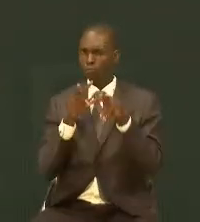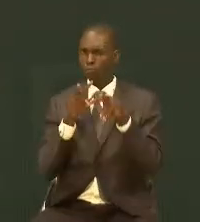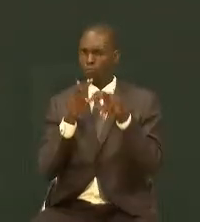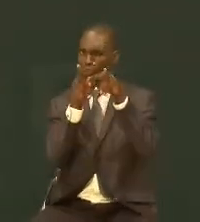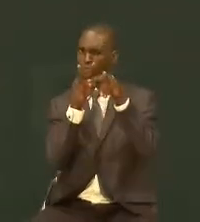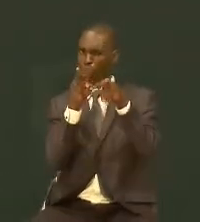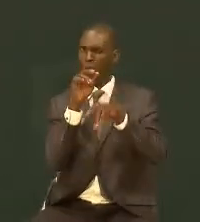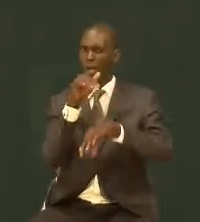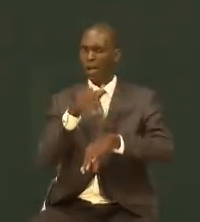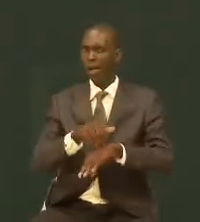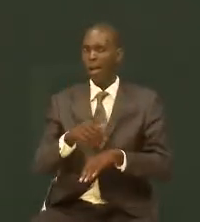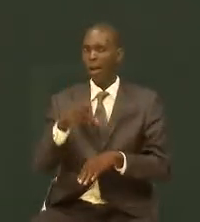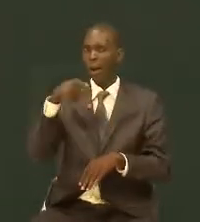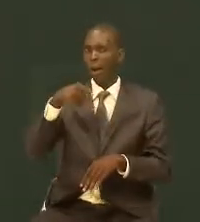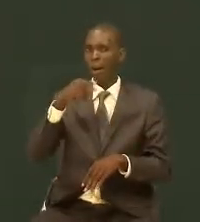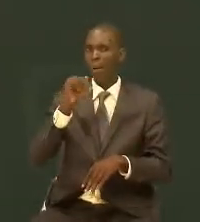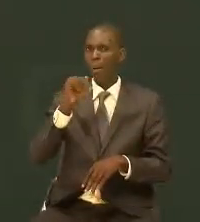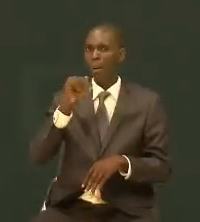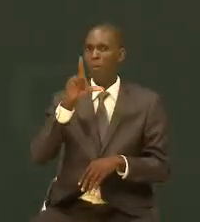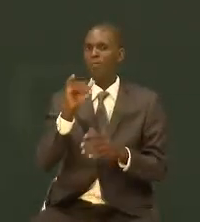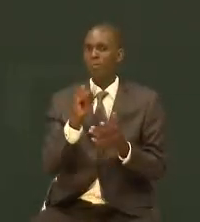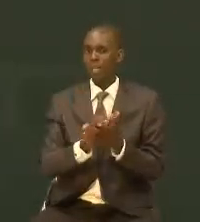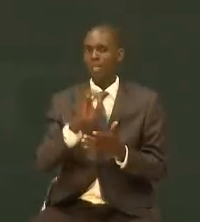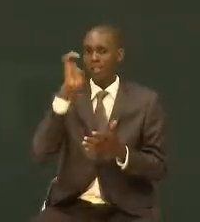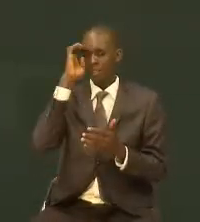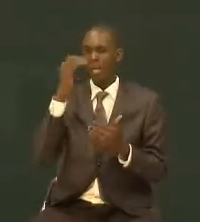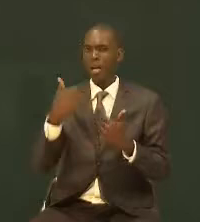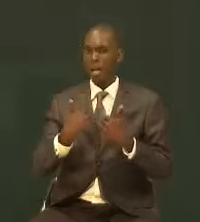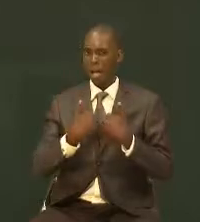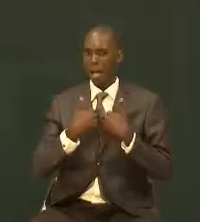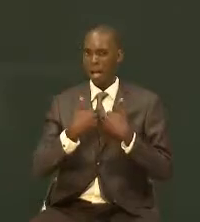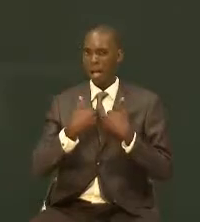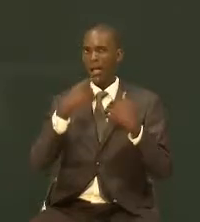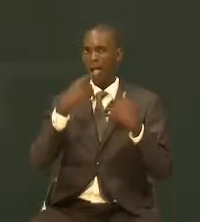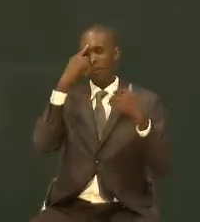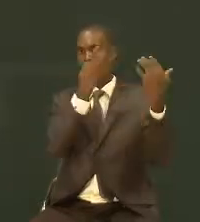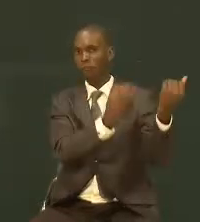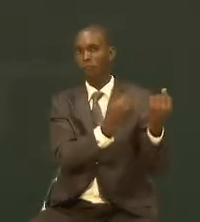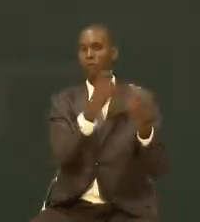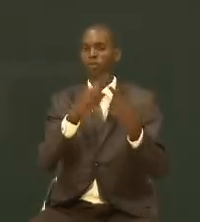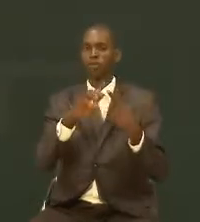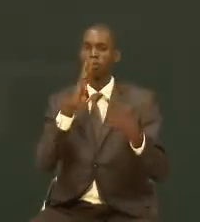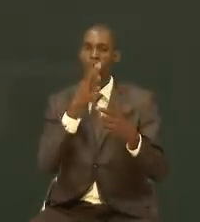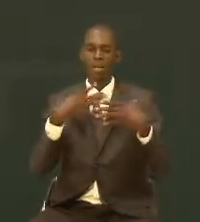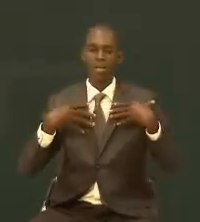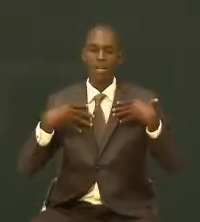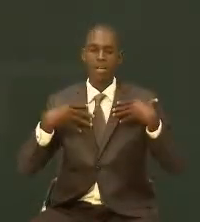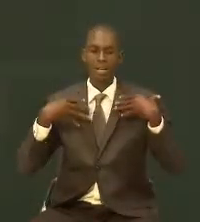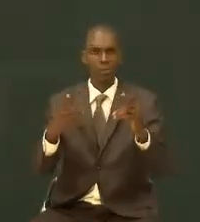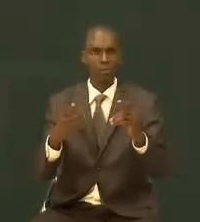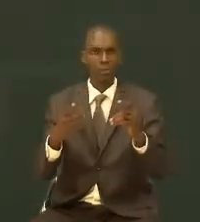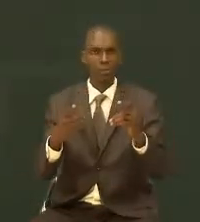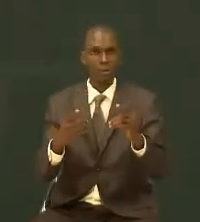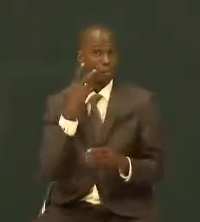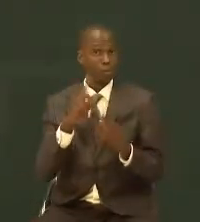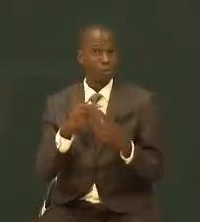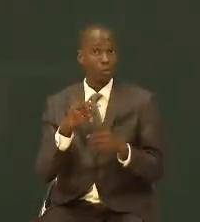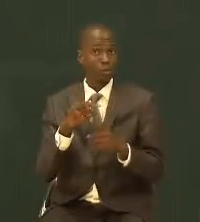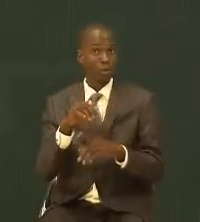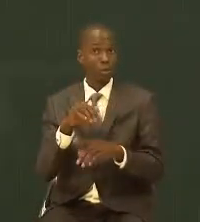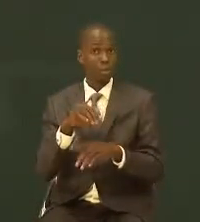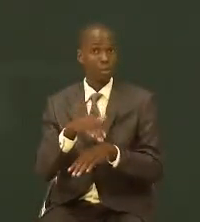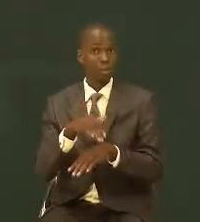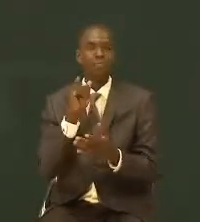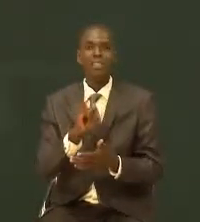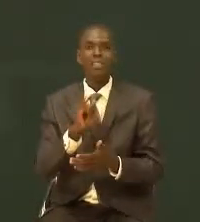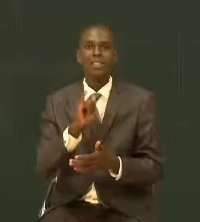that he had faith to be healed at faith to be healed you know tonight that is what